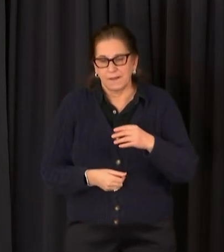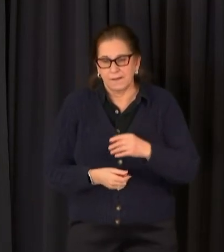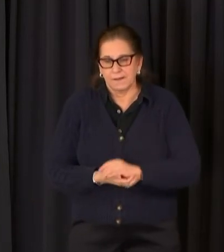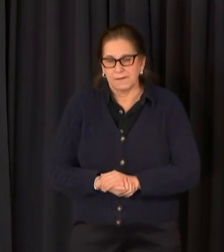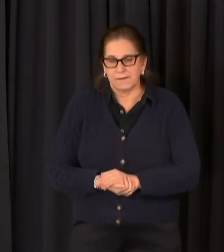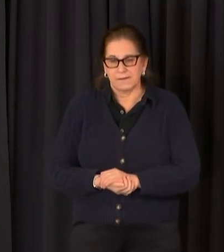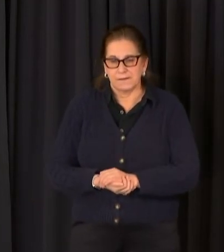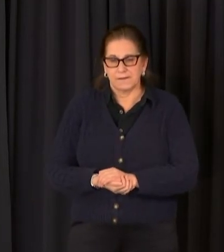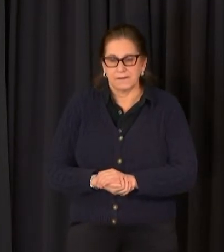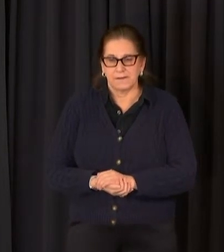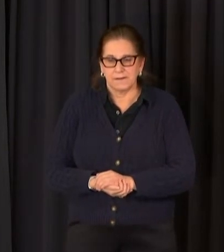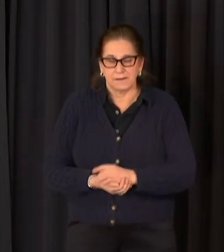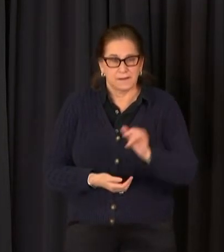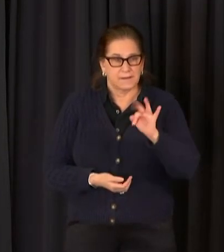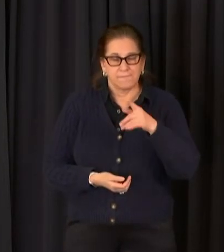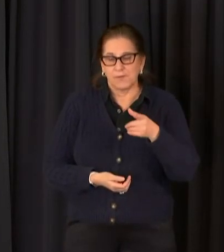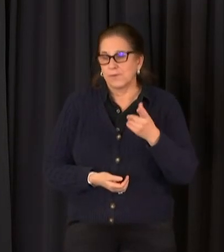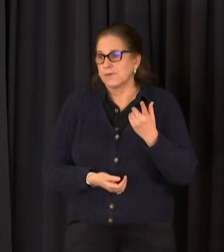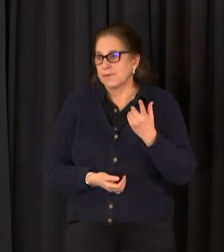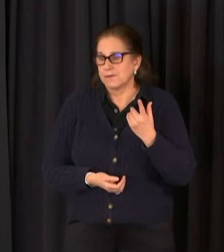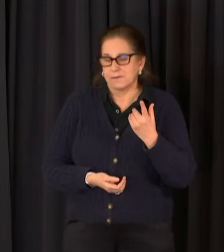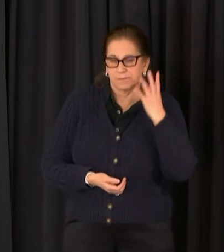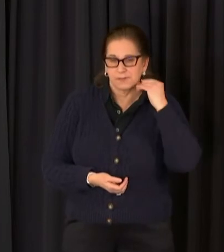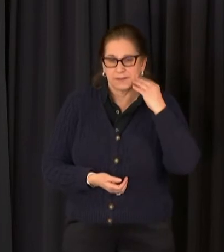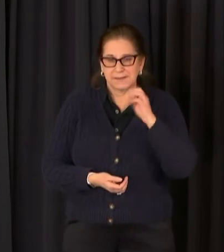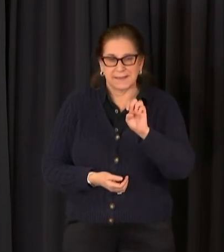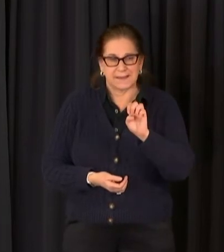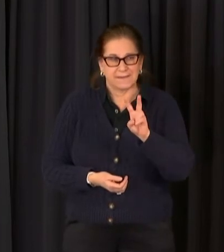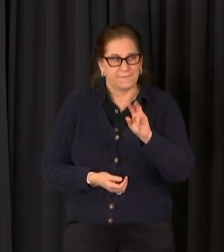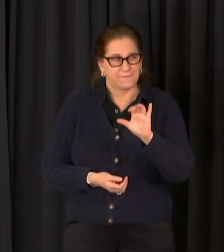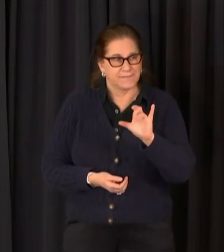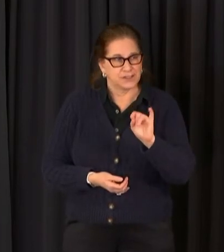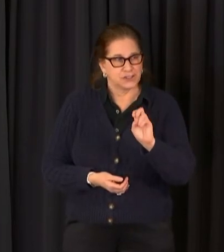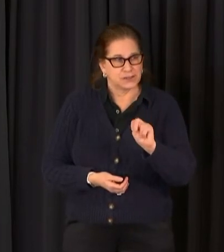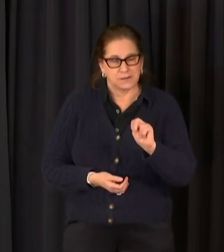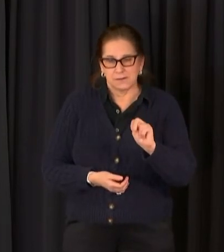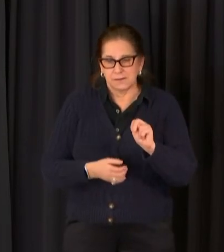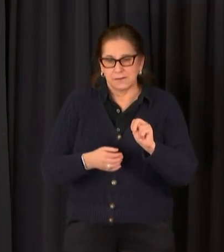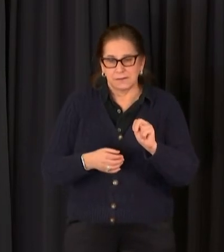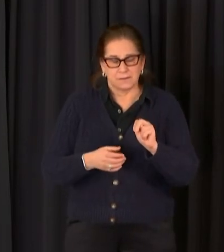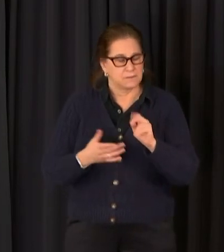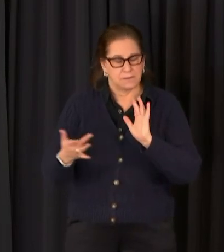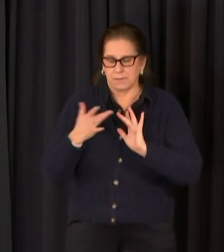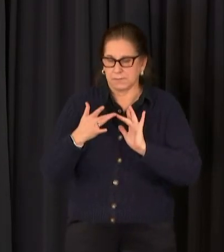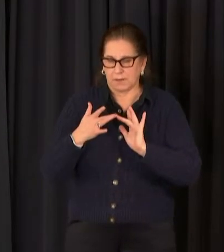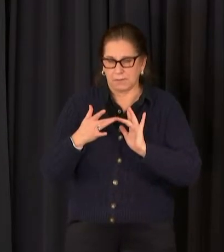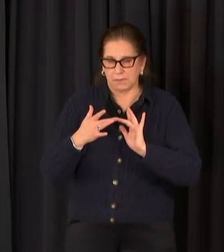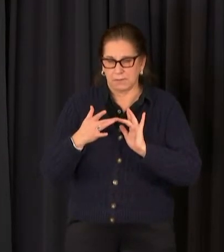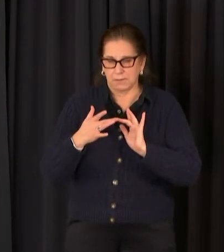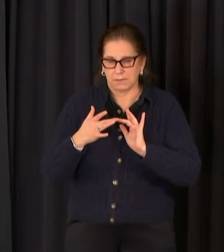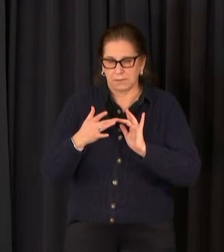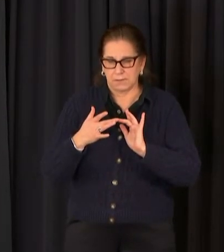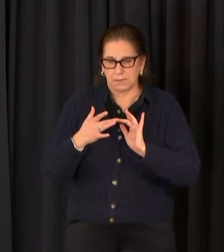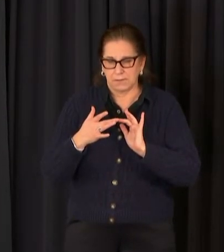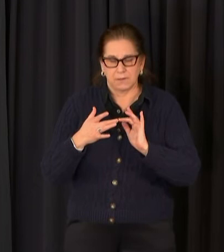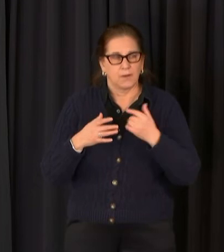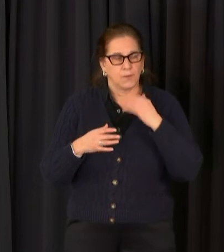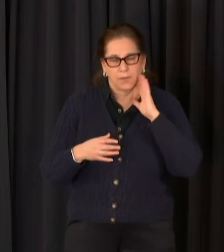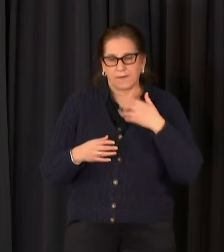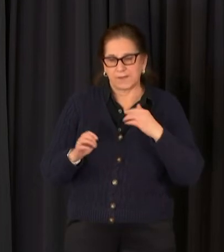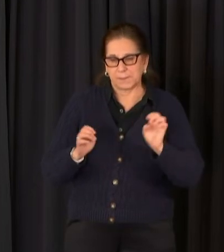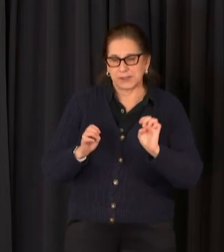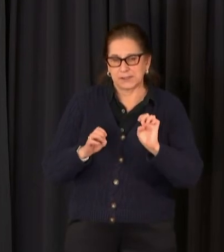that you should pay. It also means that if you can't pay, you should be seeking eligible